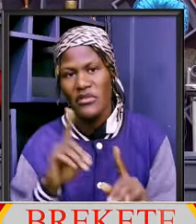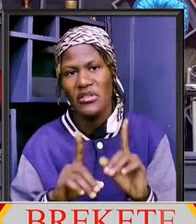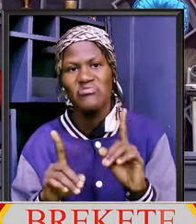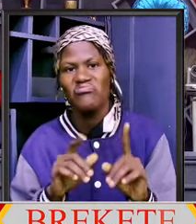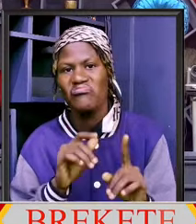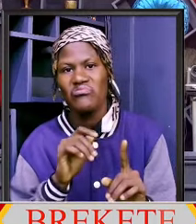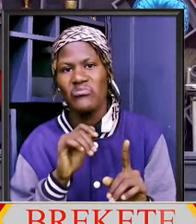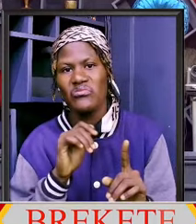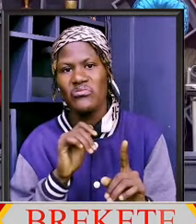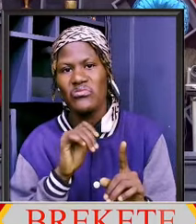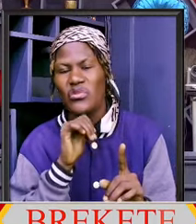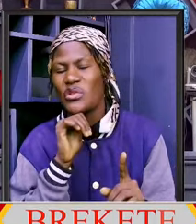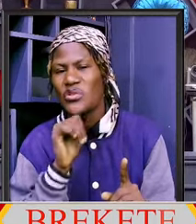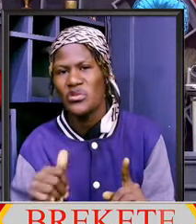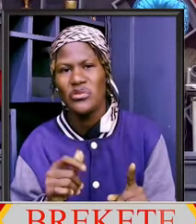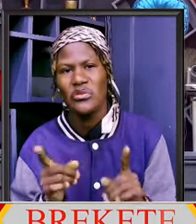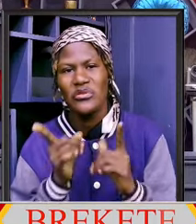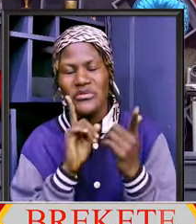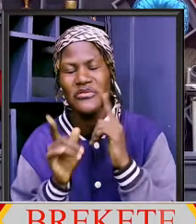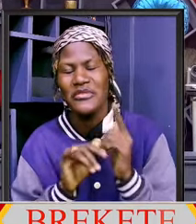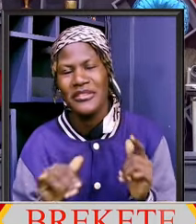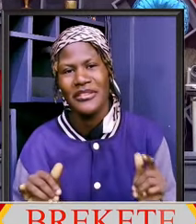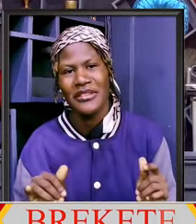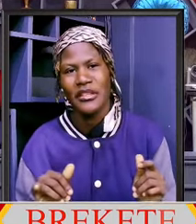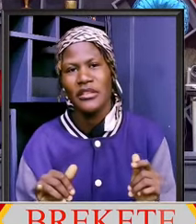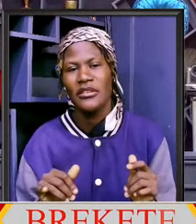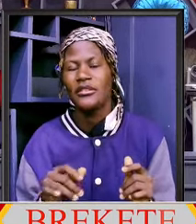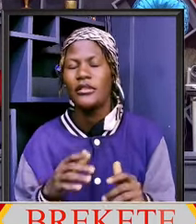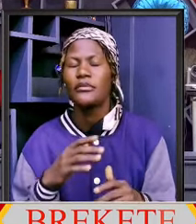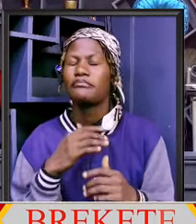If you ask and say you they suffer, you go just say,